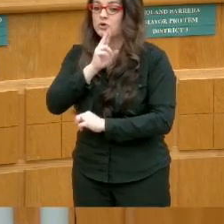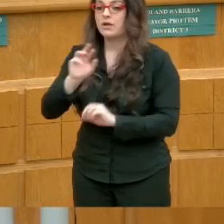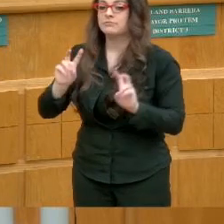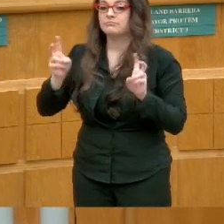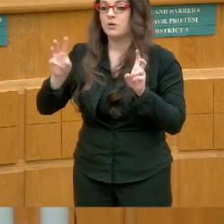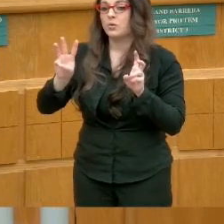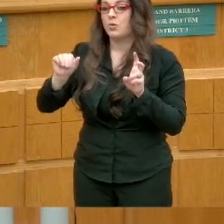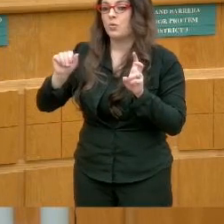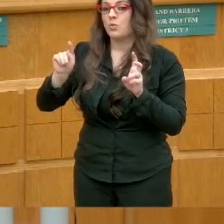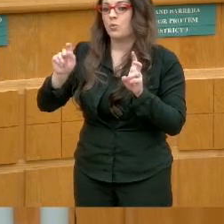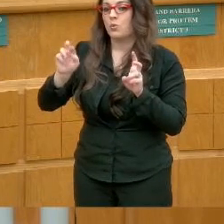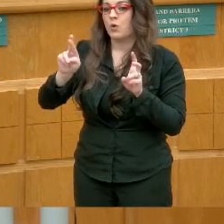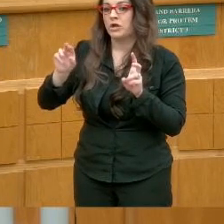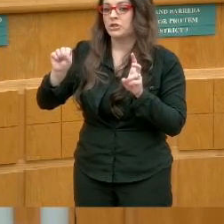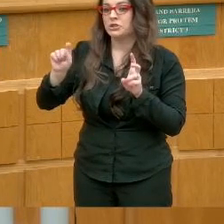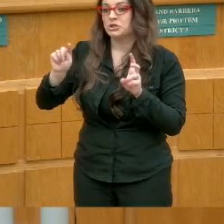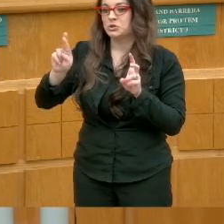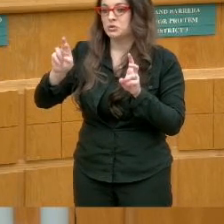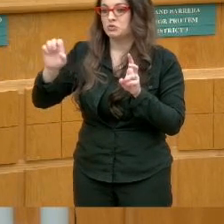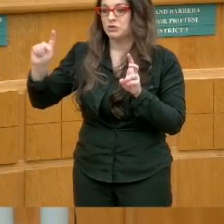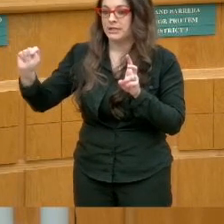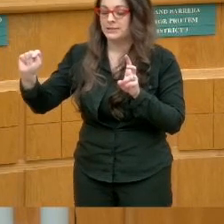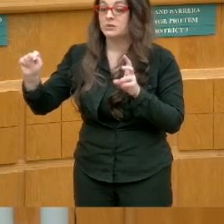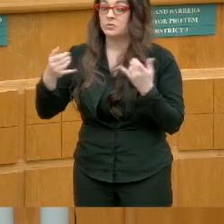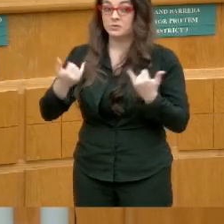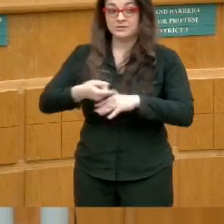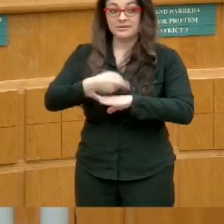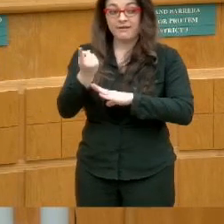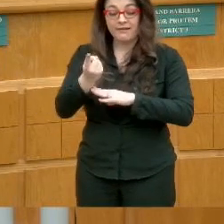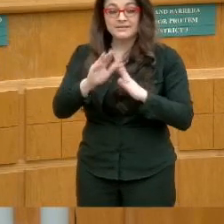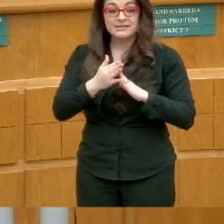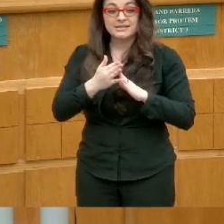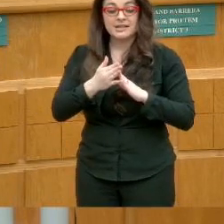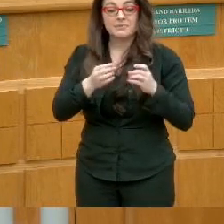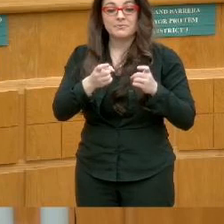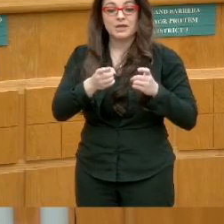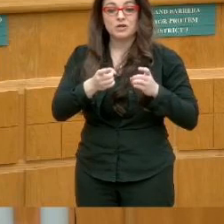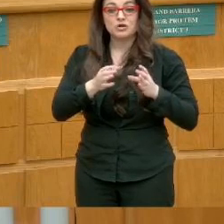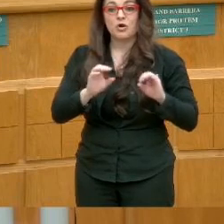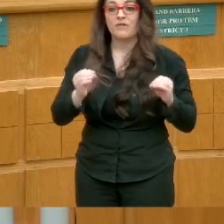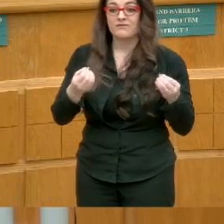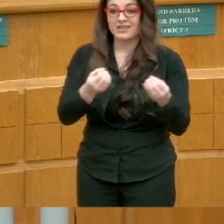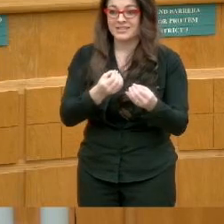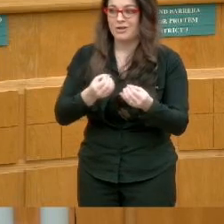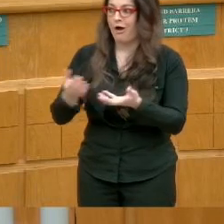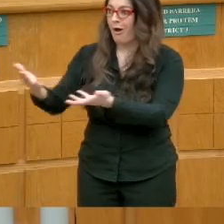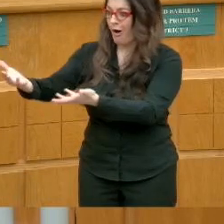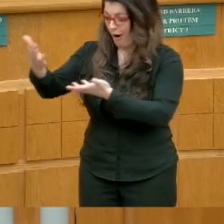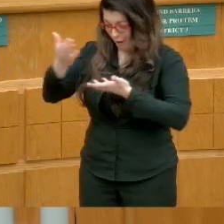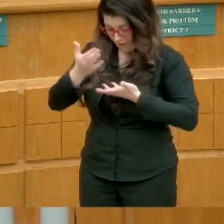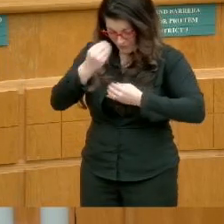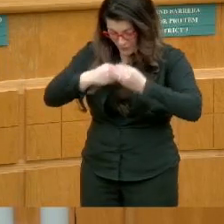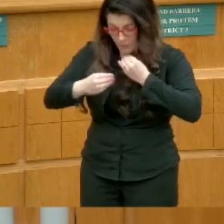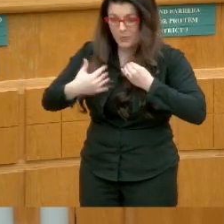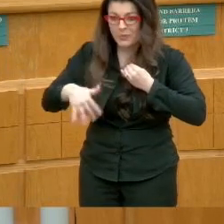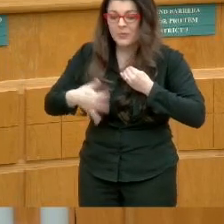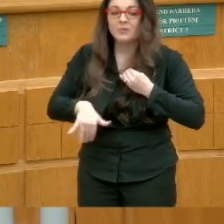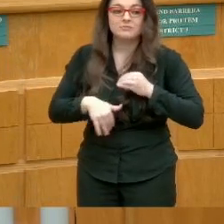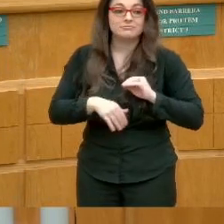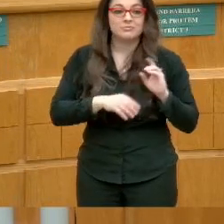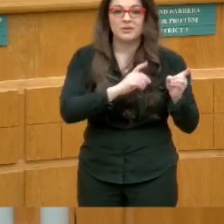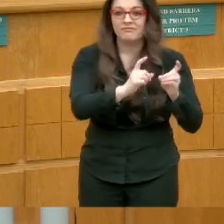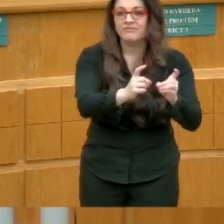And so today we got lunch at the city manager's office. There was also plenty for the city attorney, some